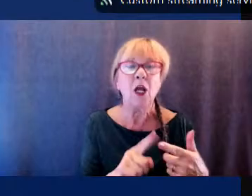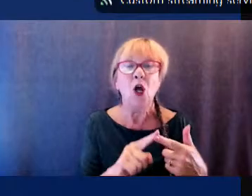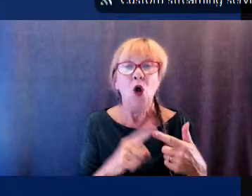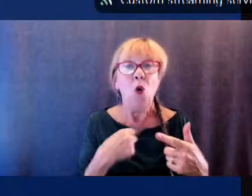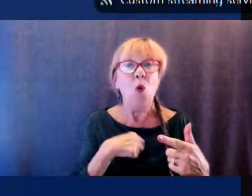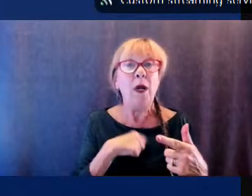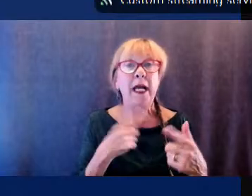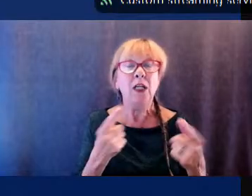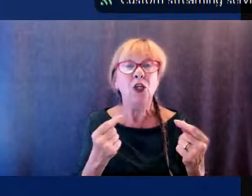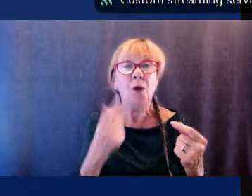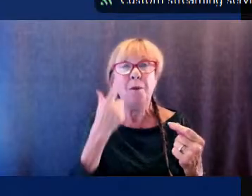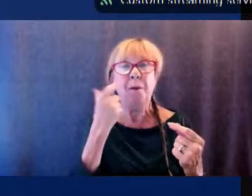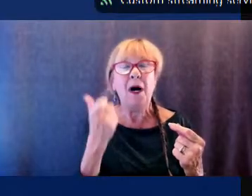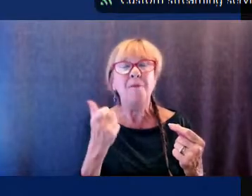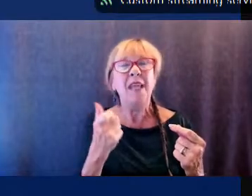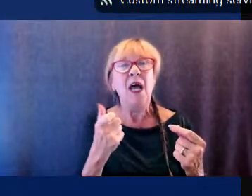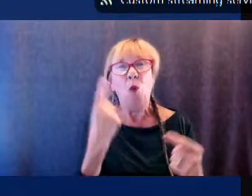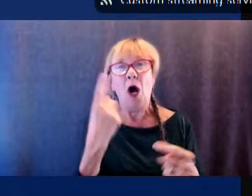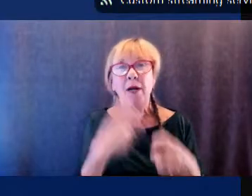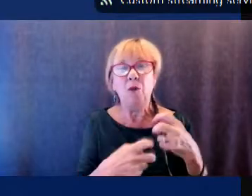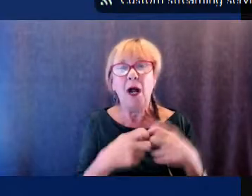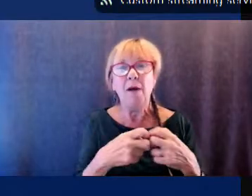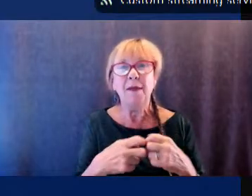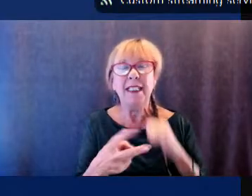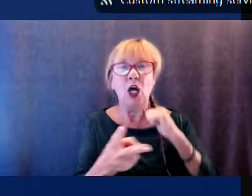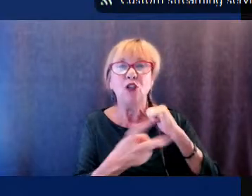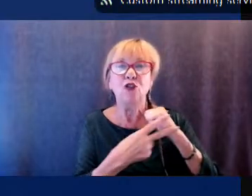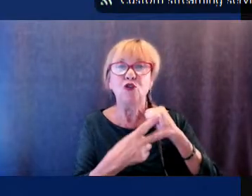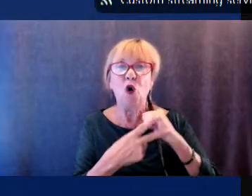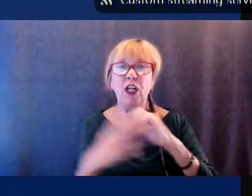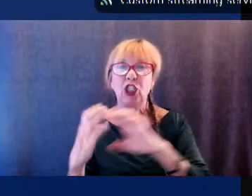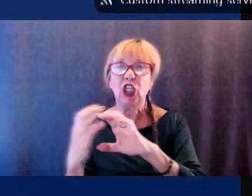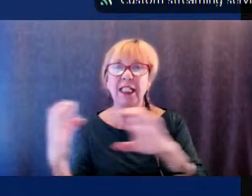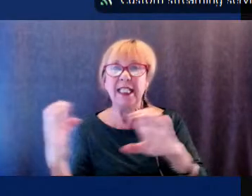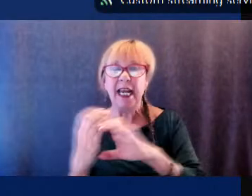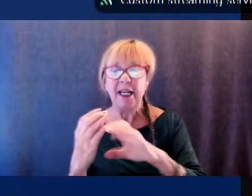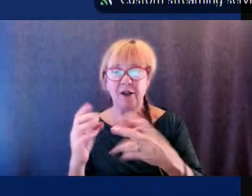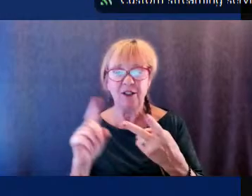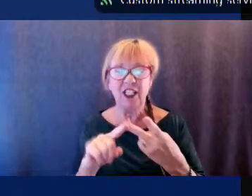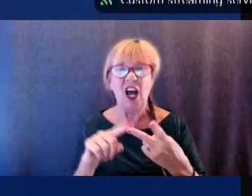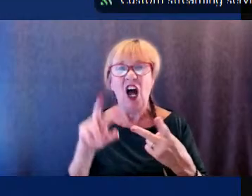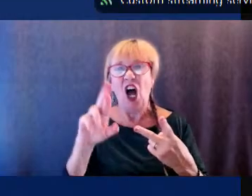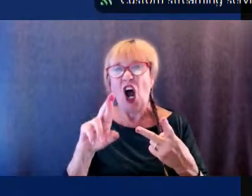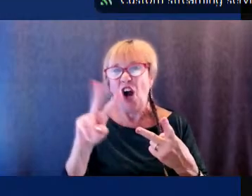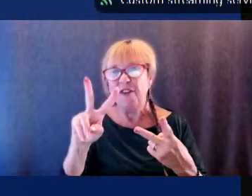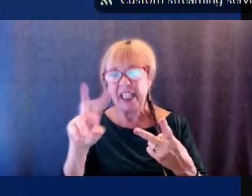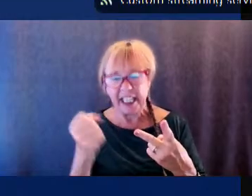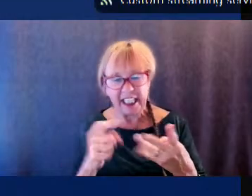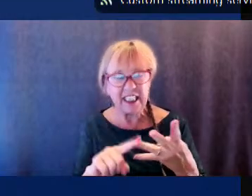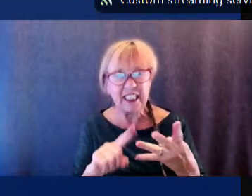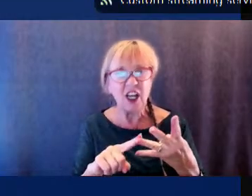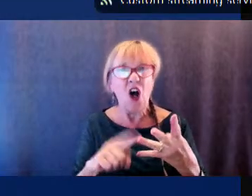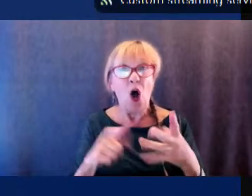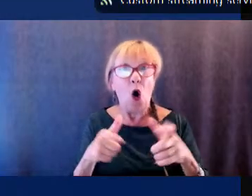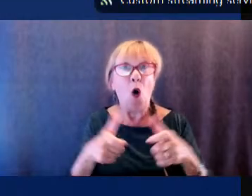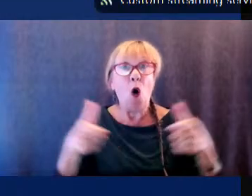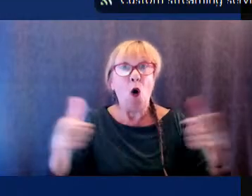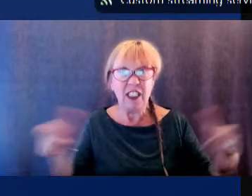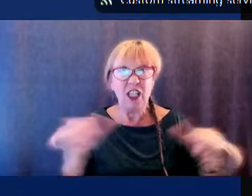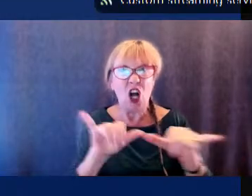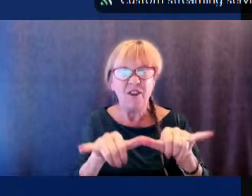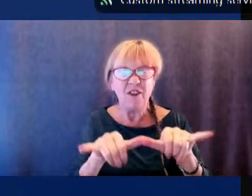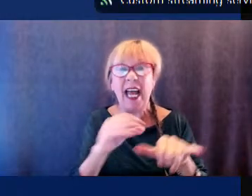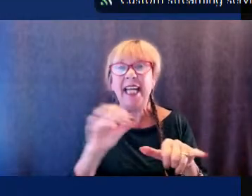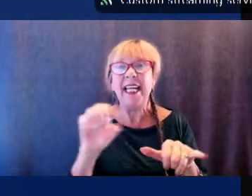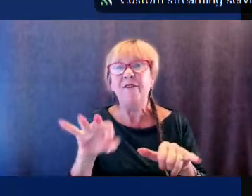concerns we have are storage containers. Another one's going to be RVs, trailers, oversized vehicles, and any vehicles that are going to be parked over 72